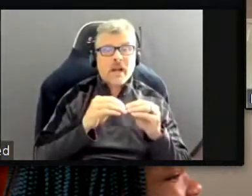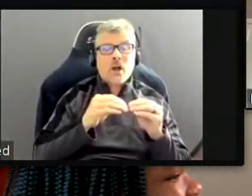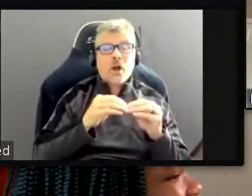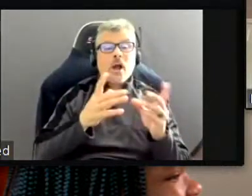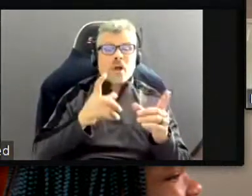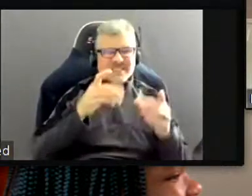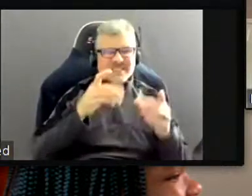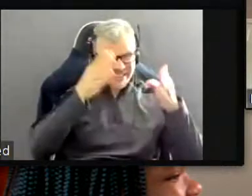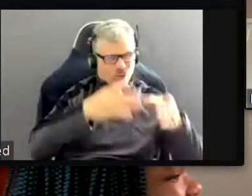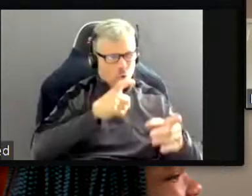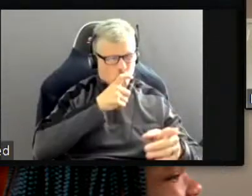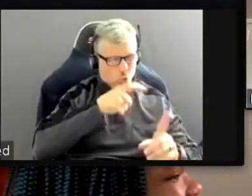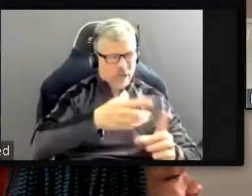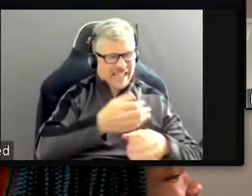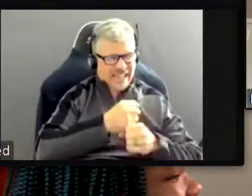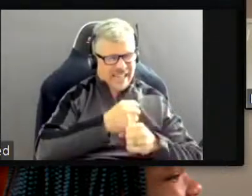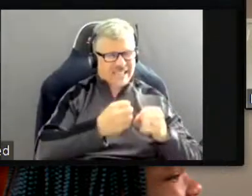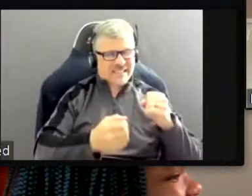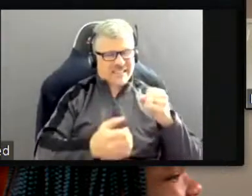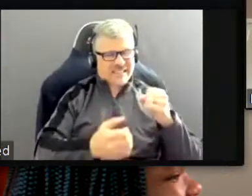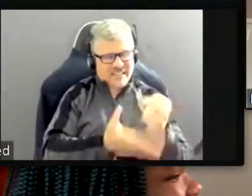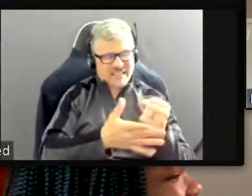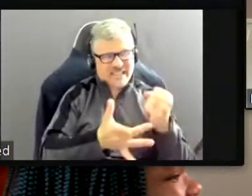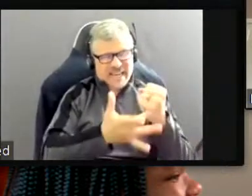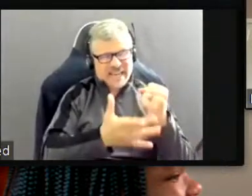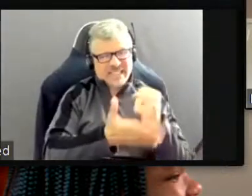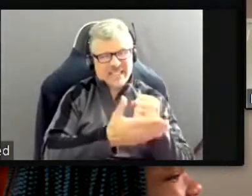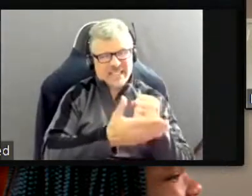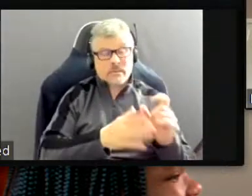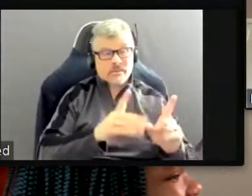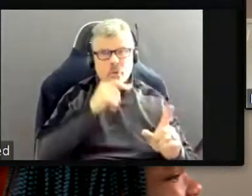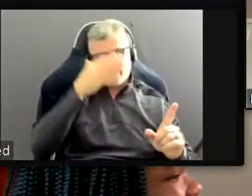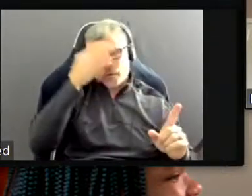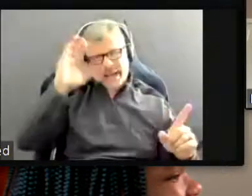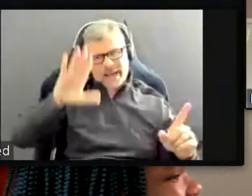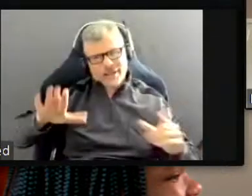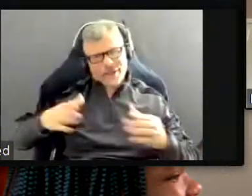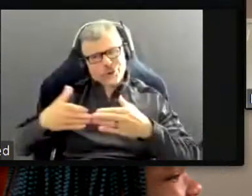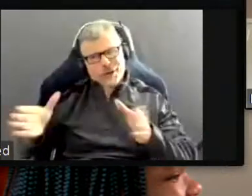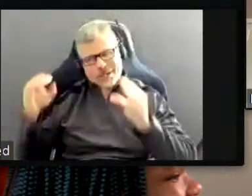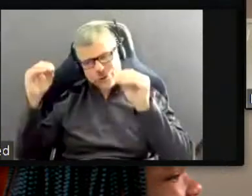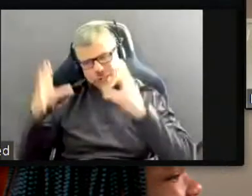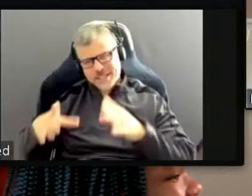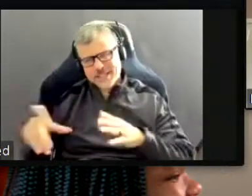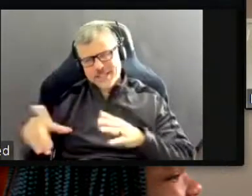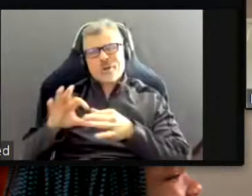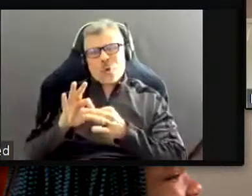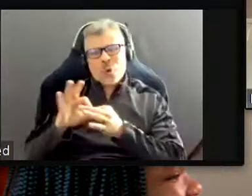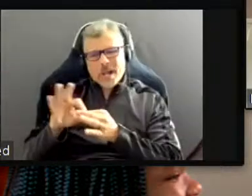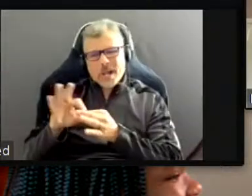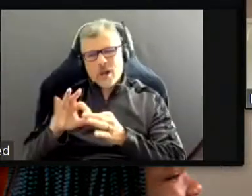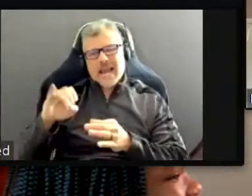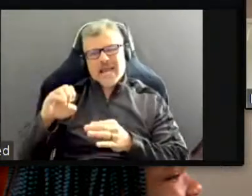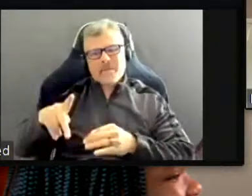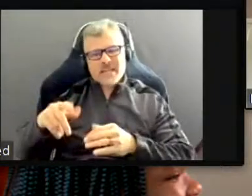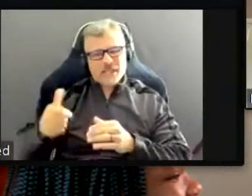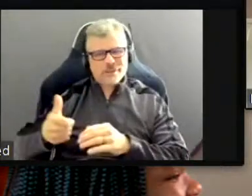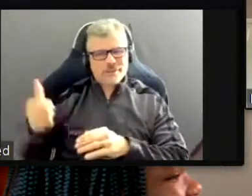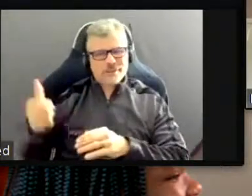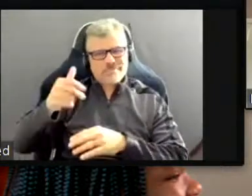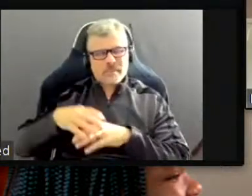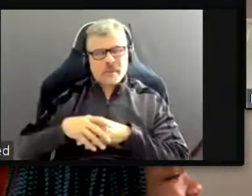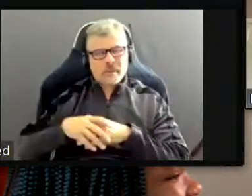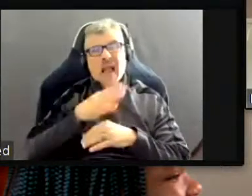technical assistance, making sure we don't forget about general educators, transition coordinators, IEP chairs, et cetera. And that